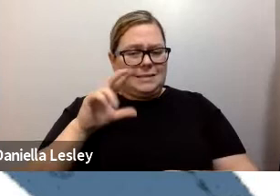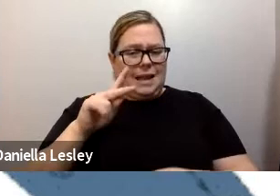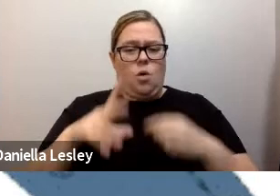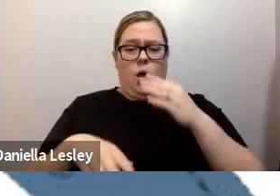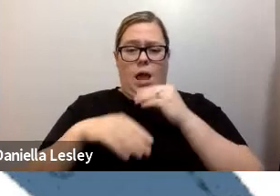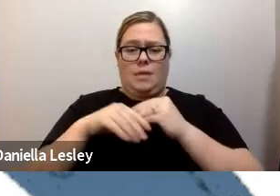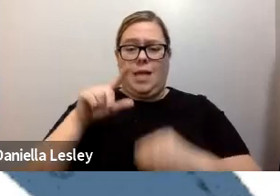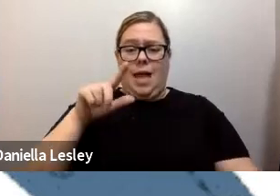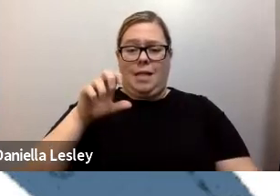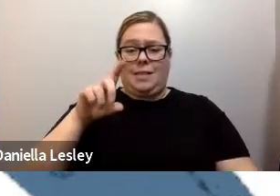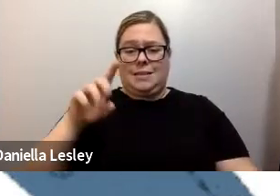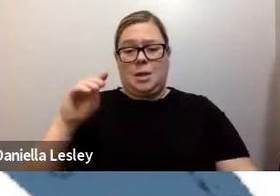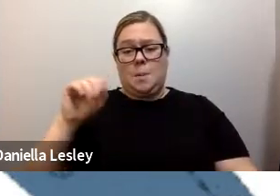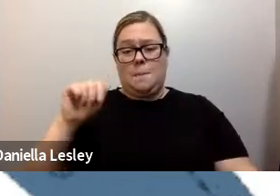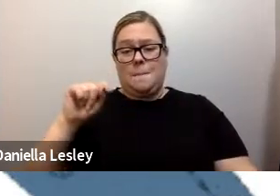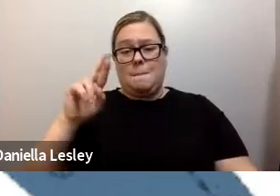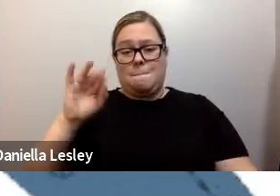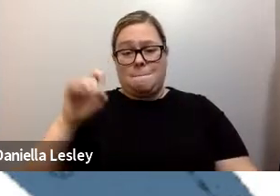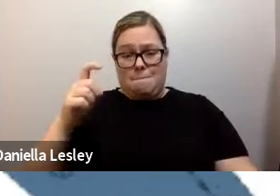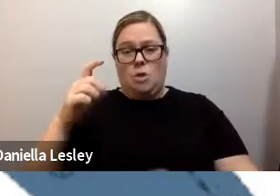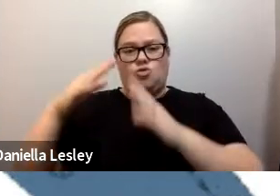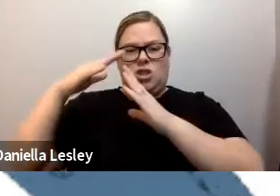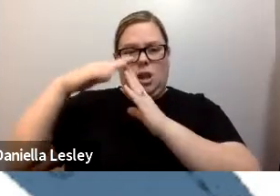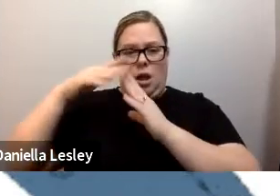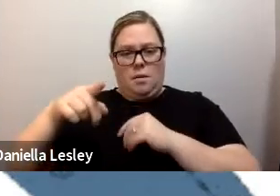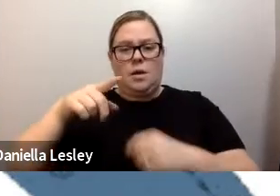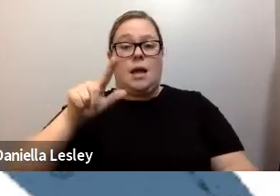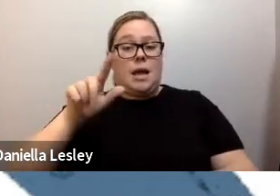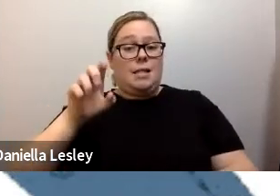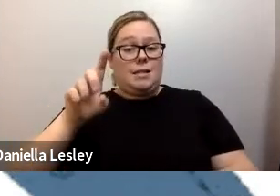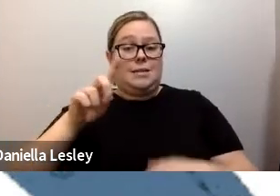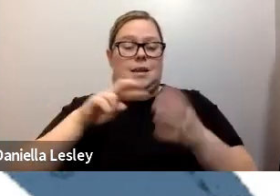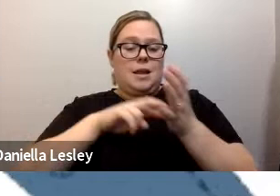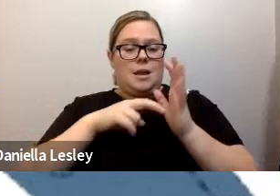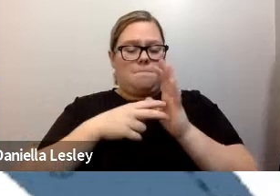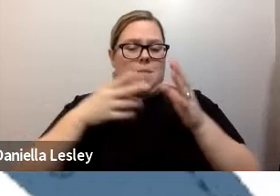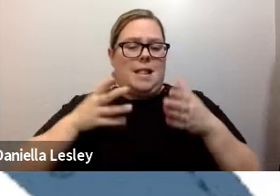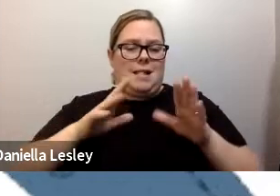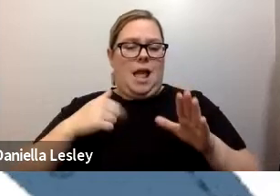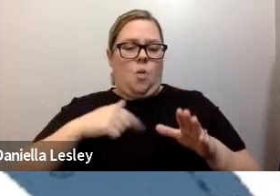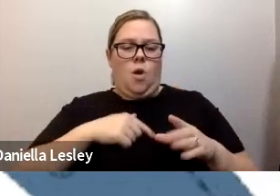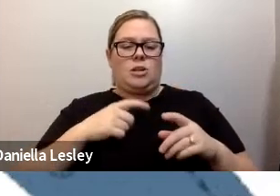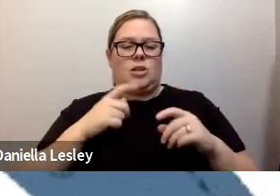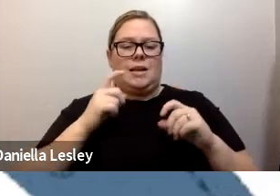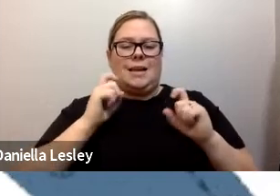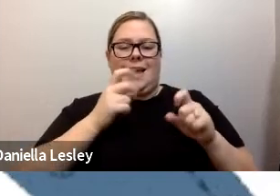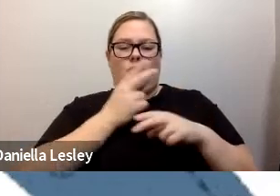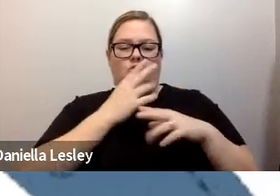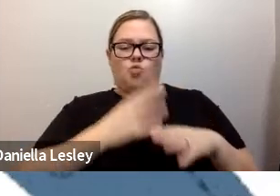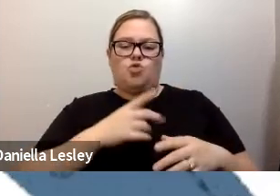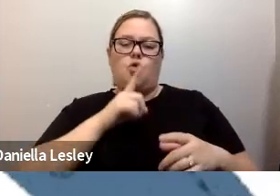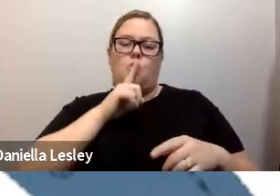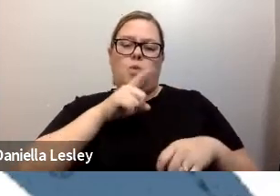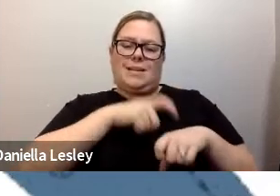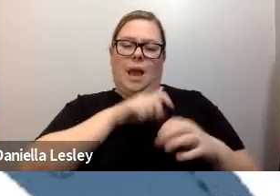LED matrix on top. And the LED matrix basically allows us to give the user feedback in real time about